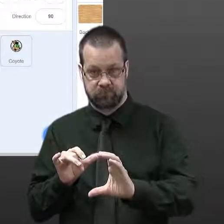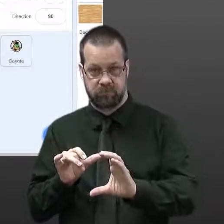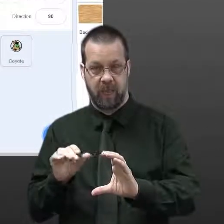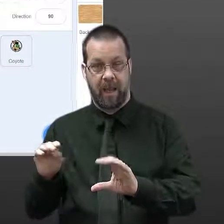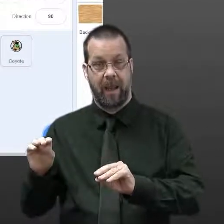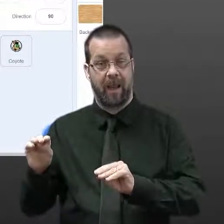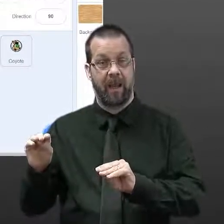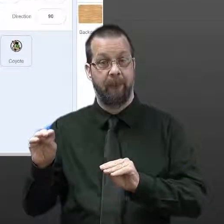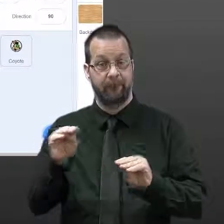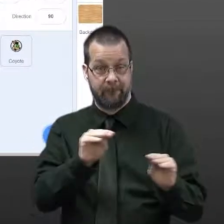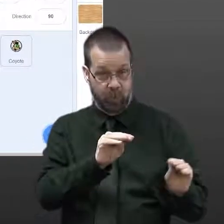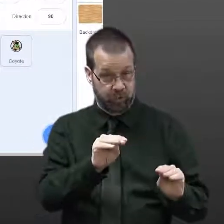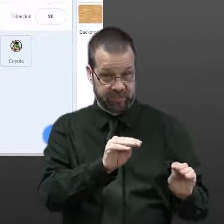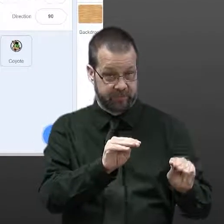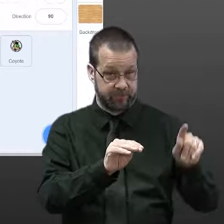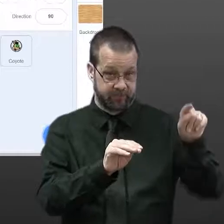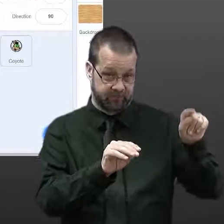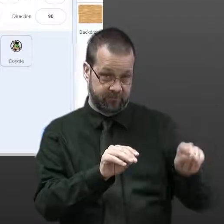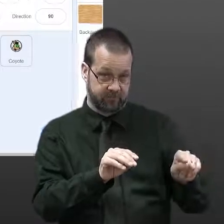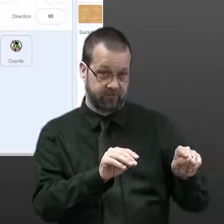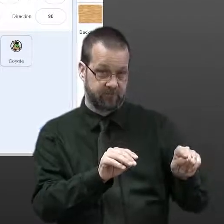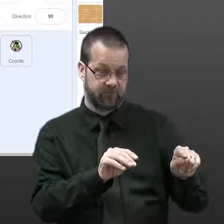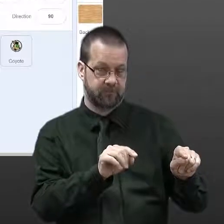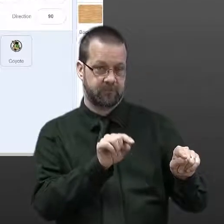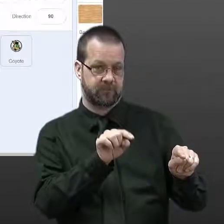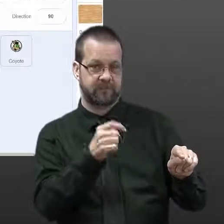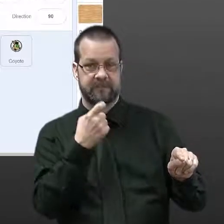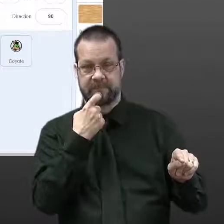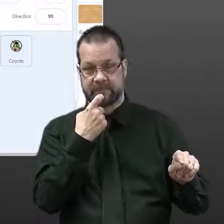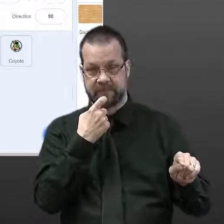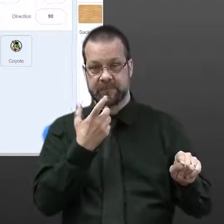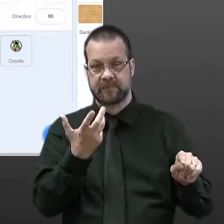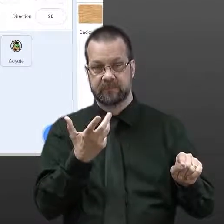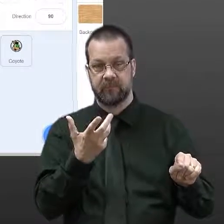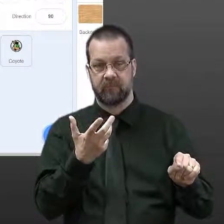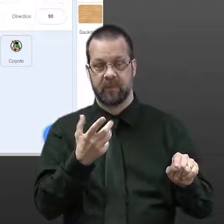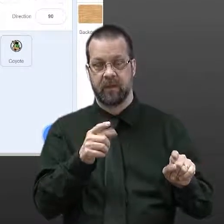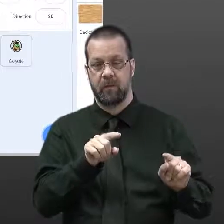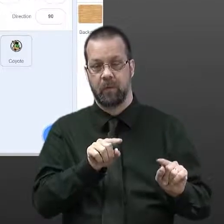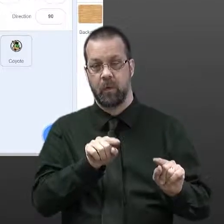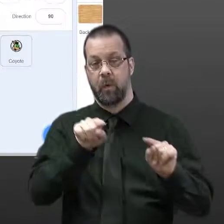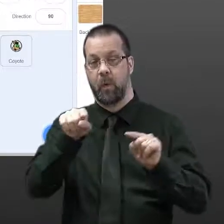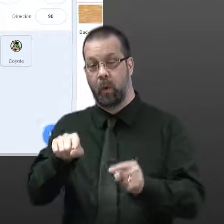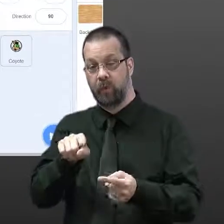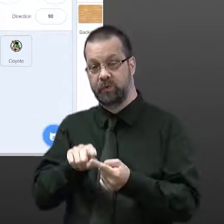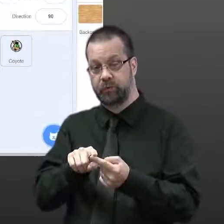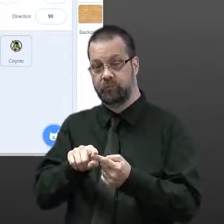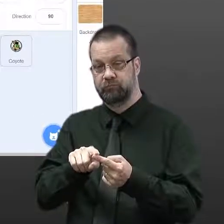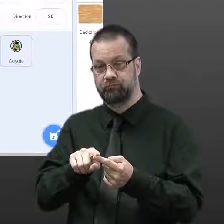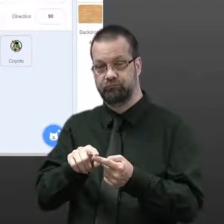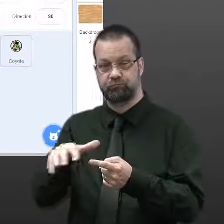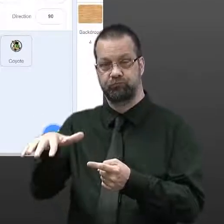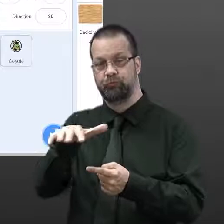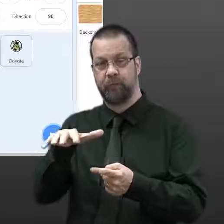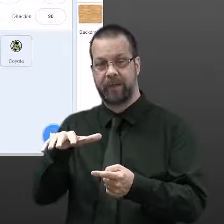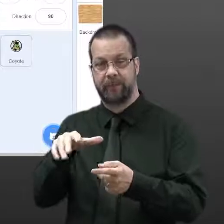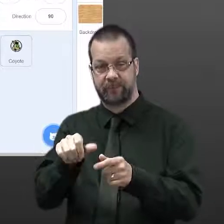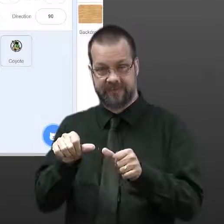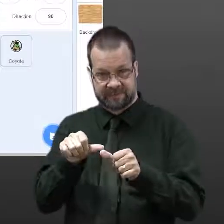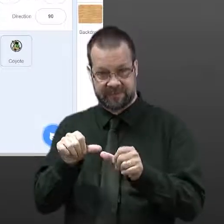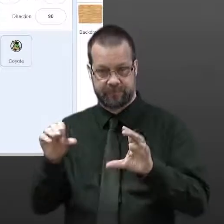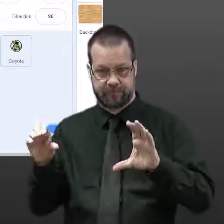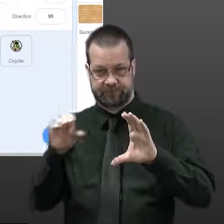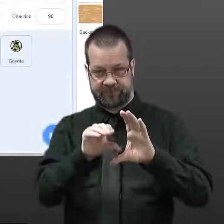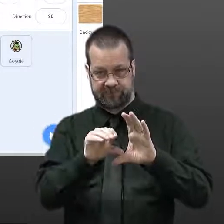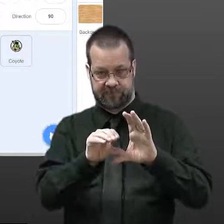motion, we're going to grab the block that says go to random position and attach that inside of our forever